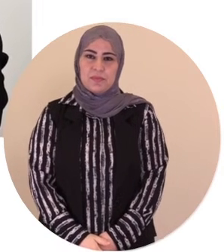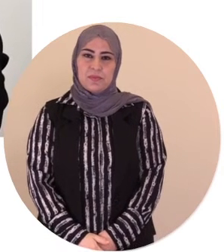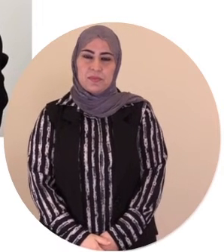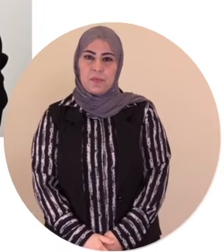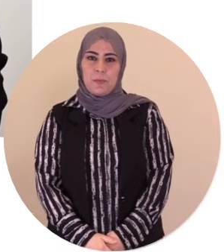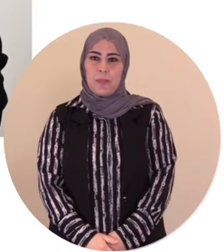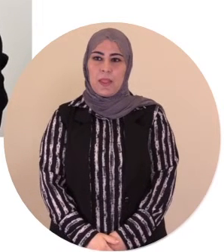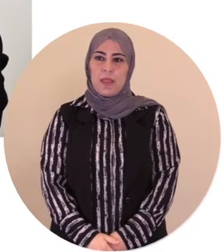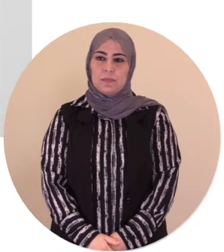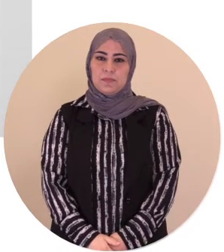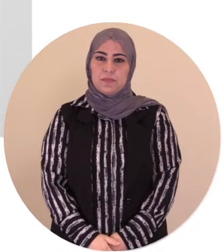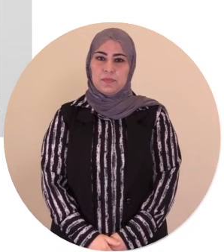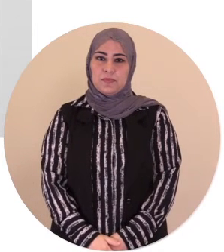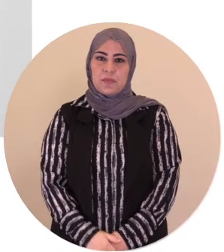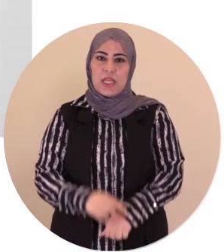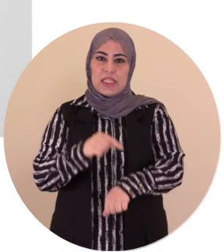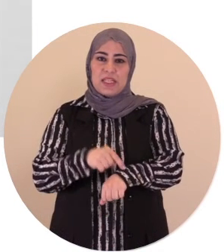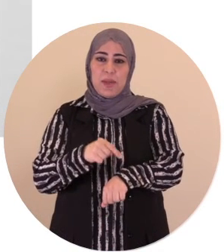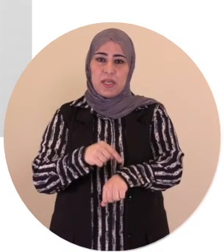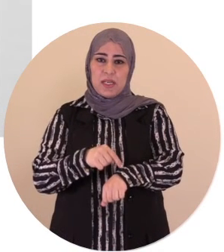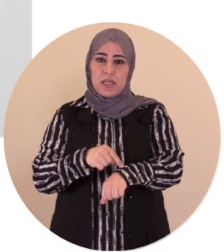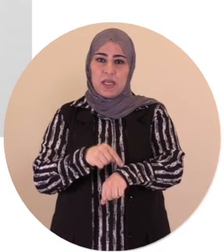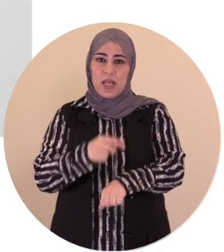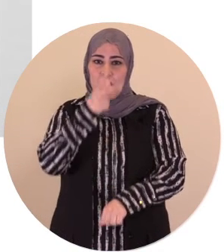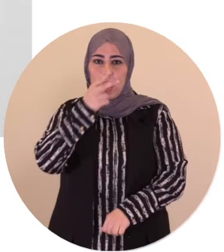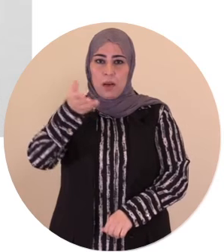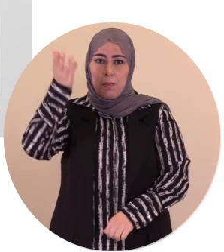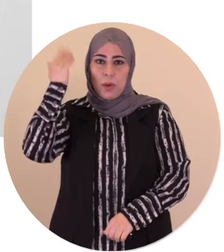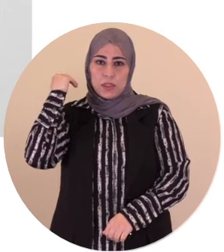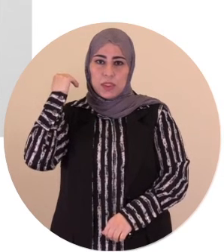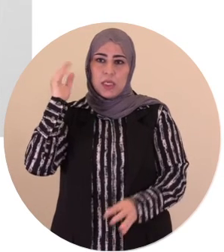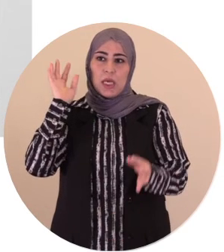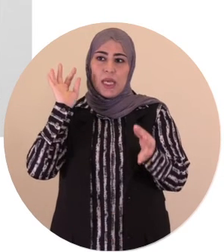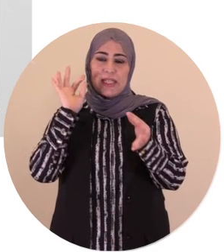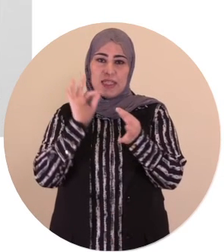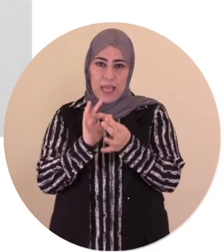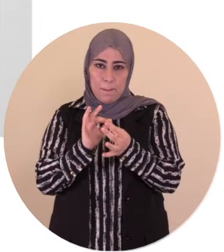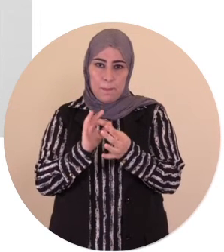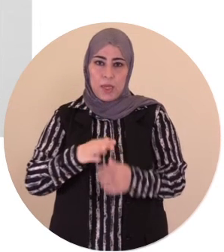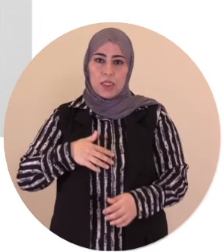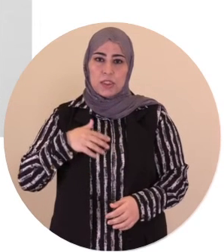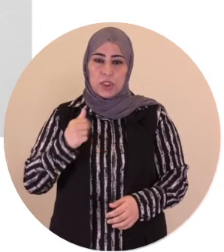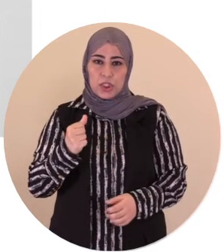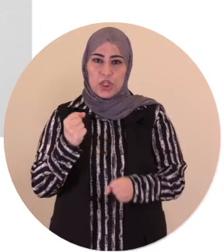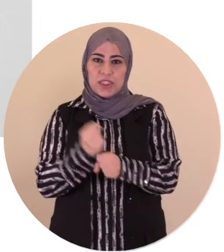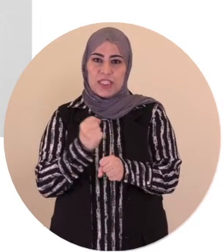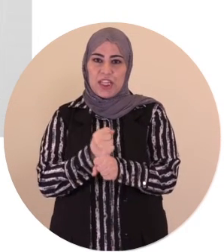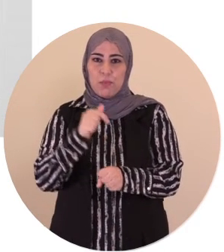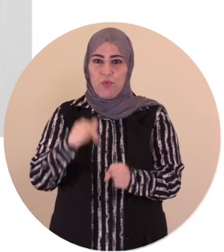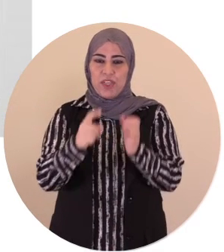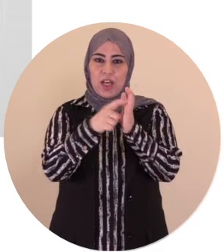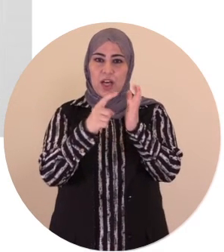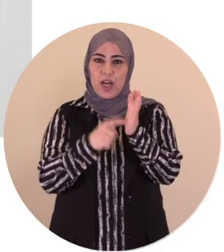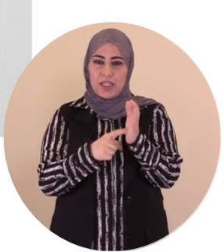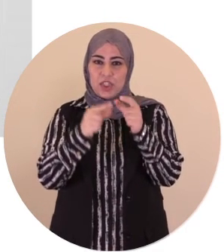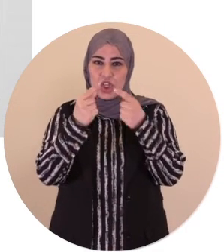using the past perfect in another rule? Maybe you've taken this rule in 10th or 11th grade. Do you know that? What rule is that?